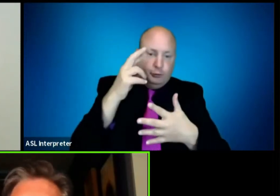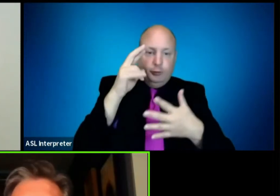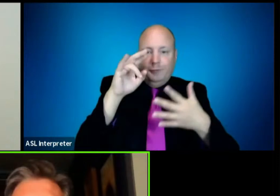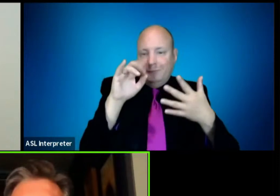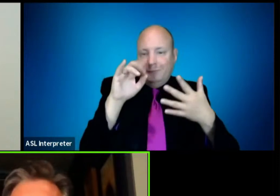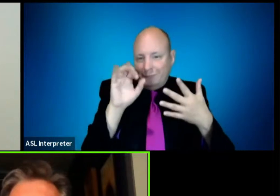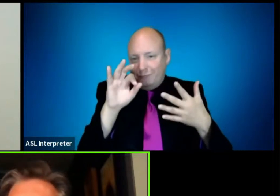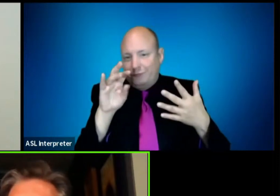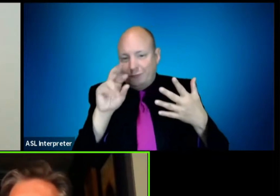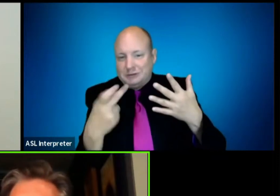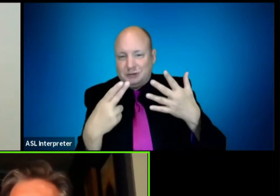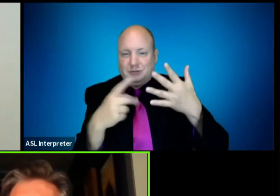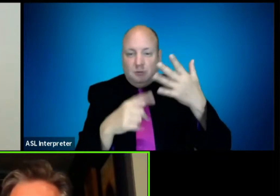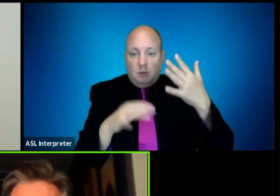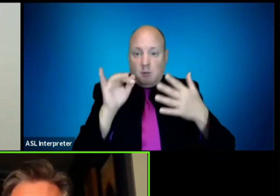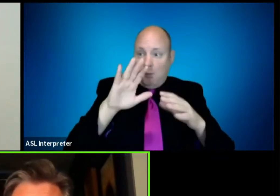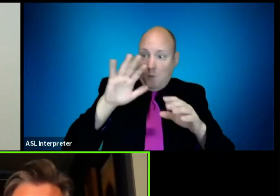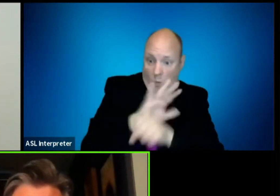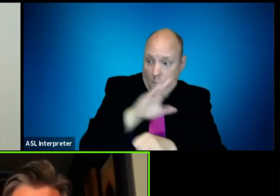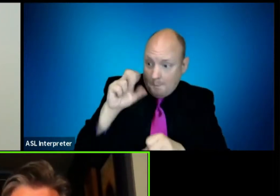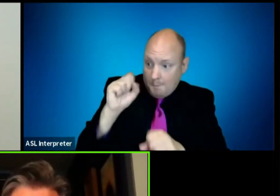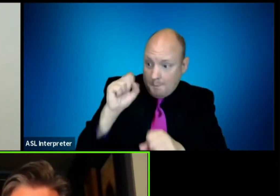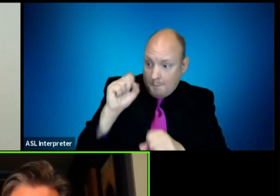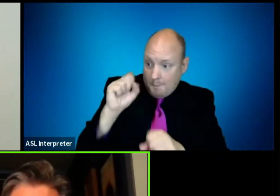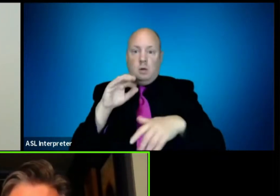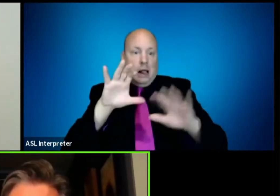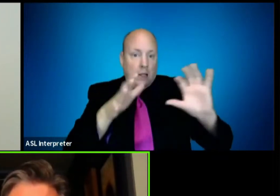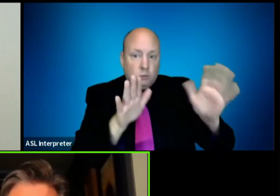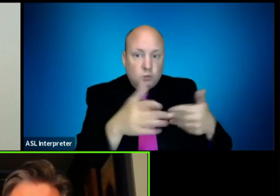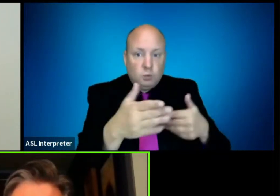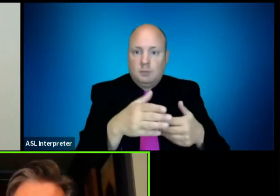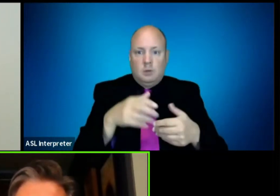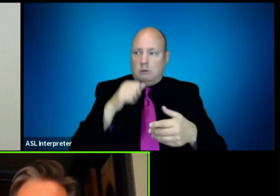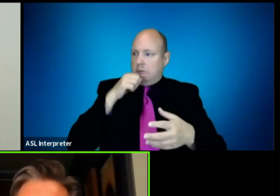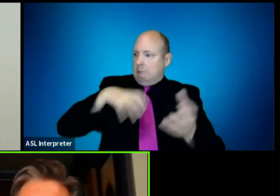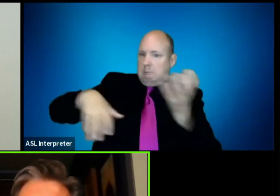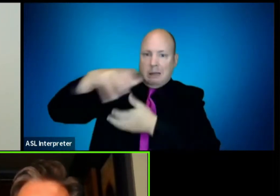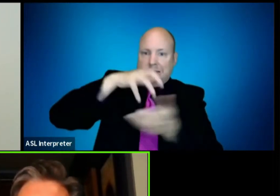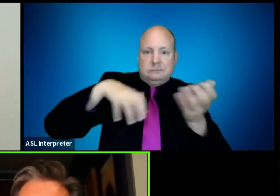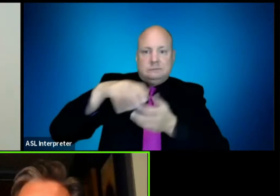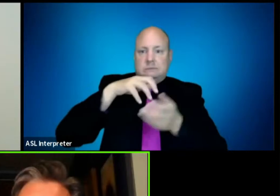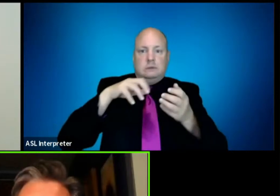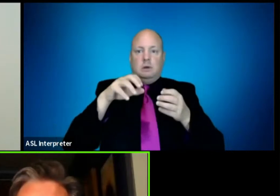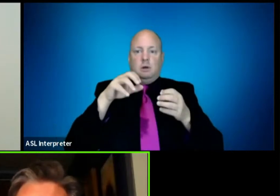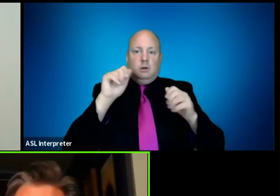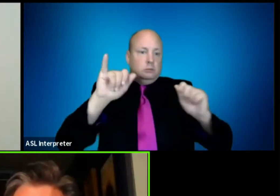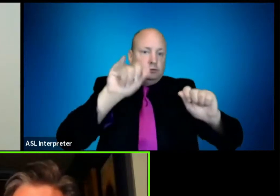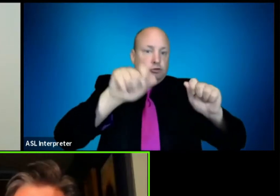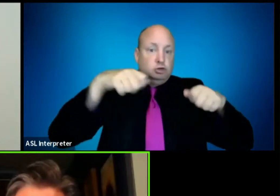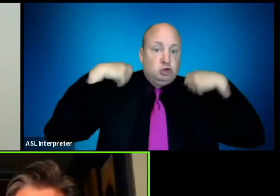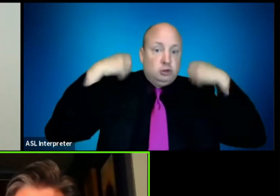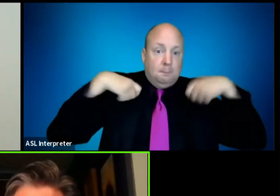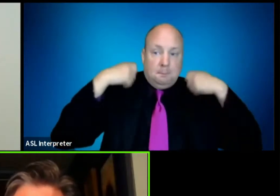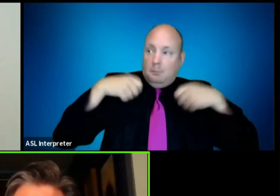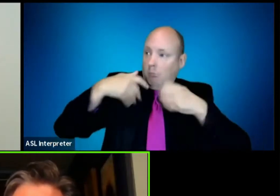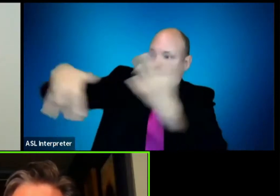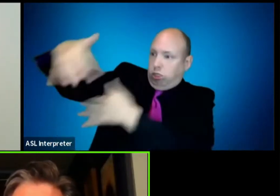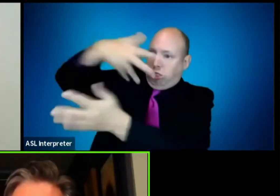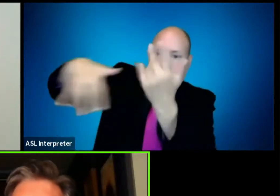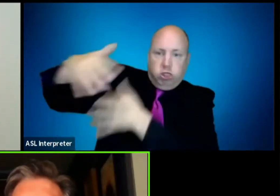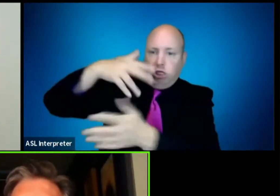in gym class or in the cafeteria or in places where people are having lunch and